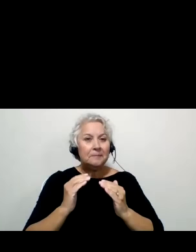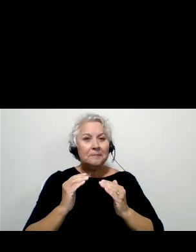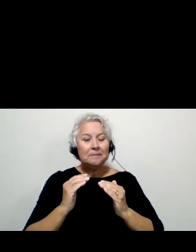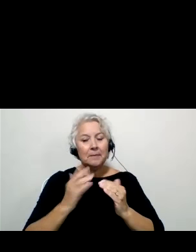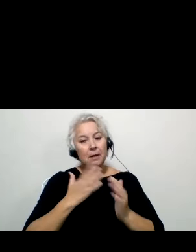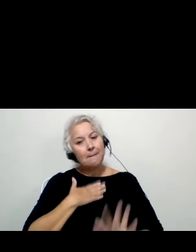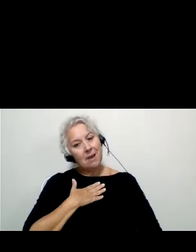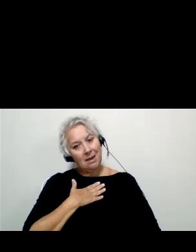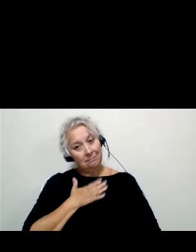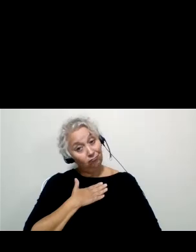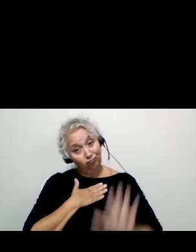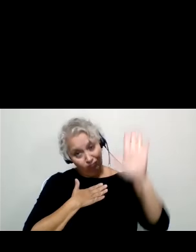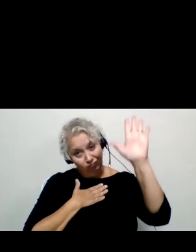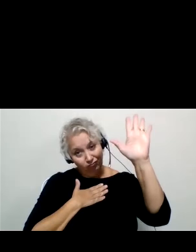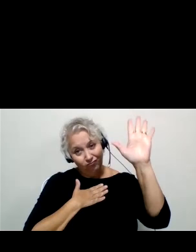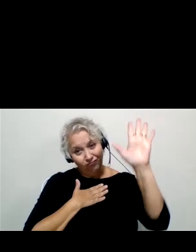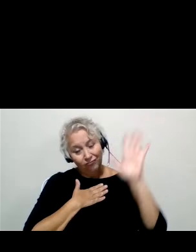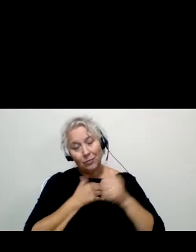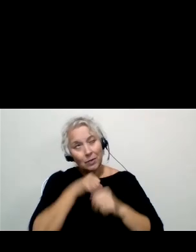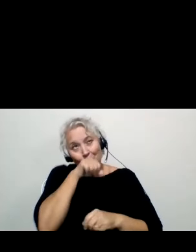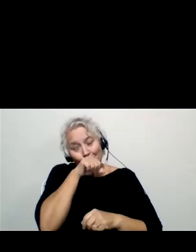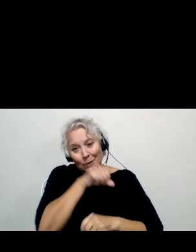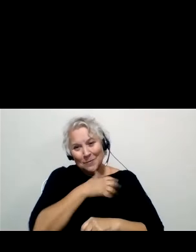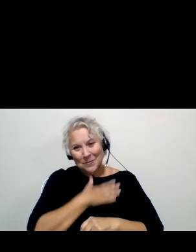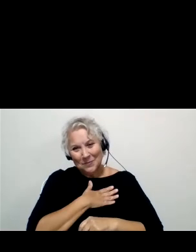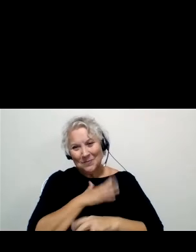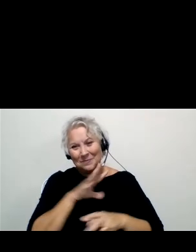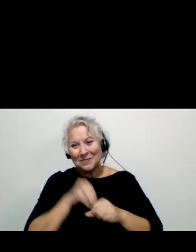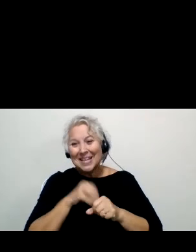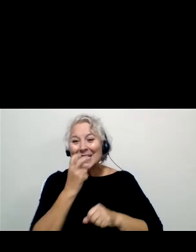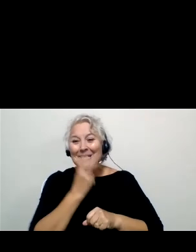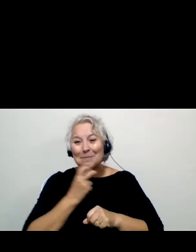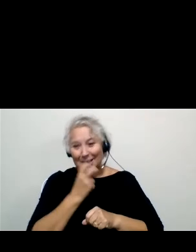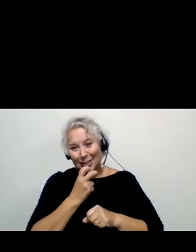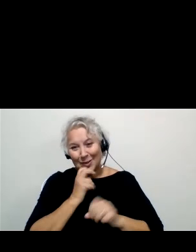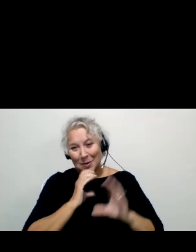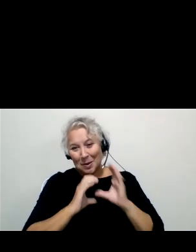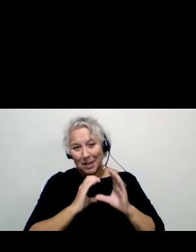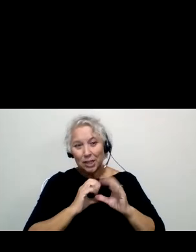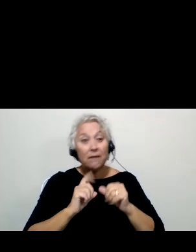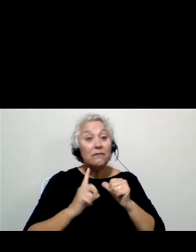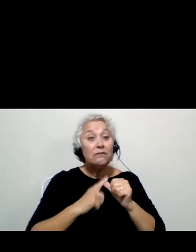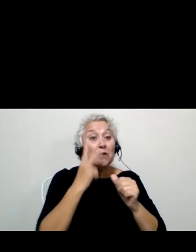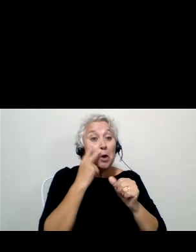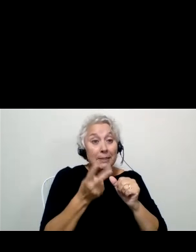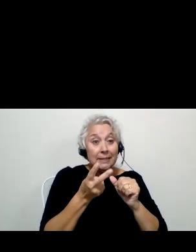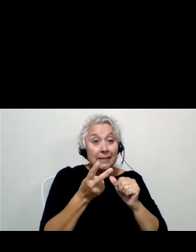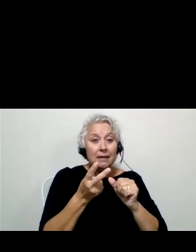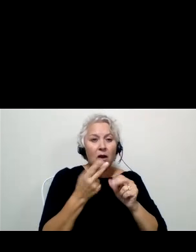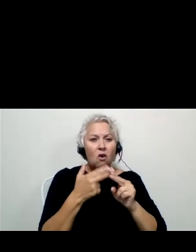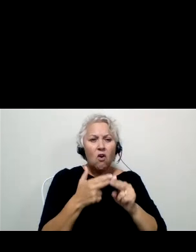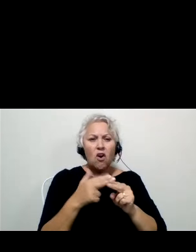my area of love, and it involves speech communication. The first thing that you see on the screen is called